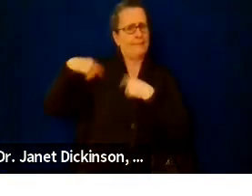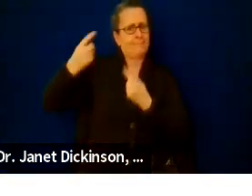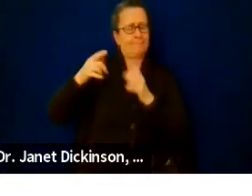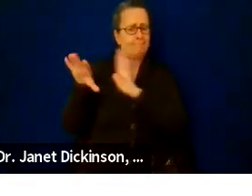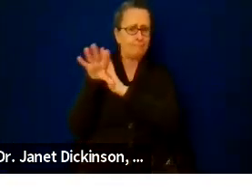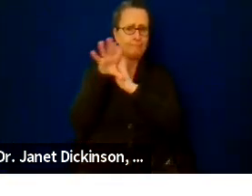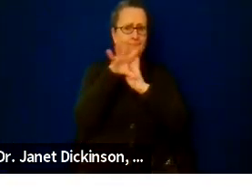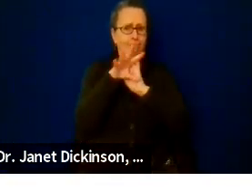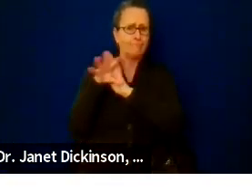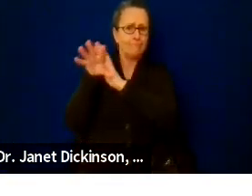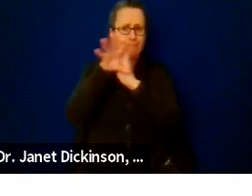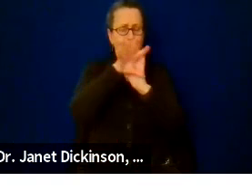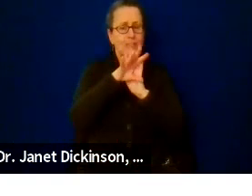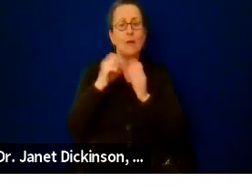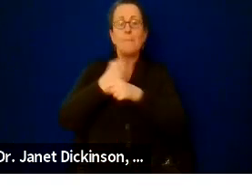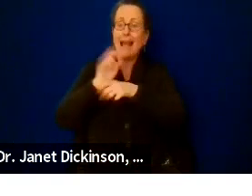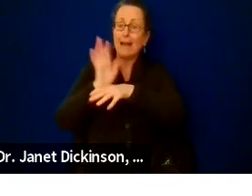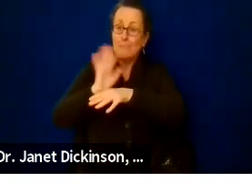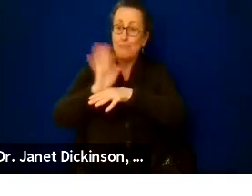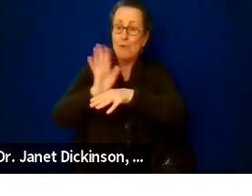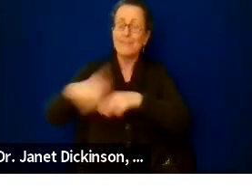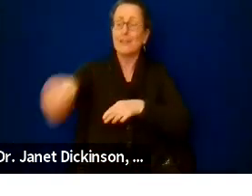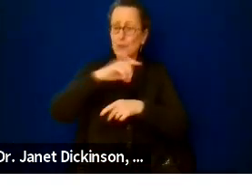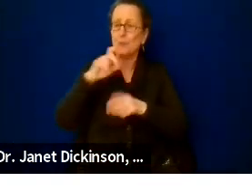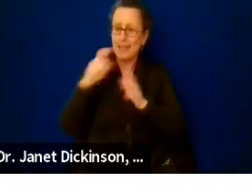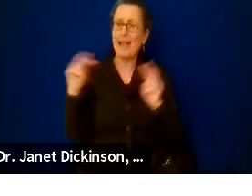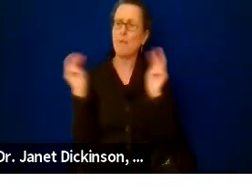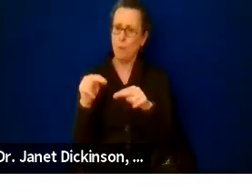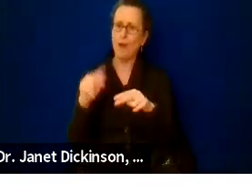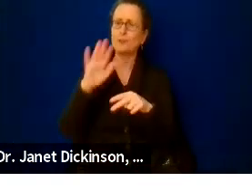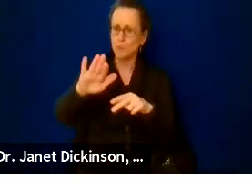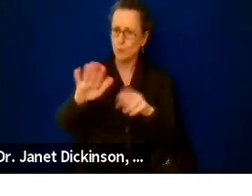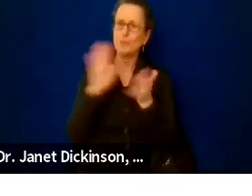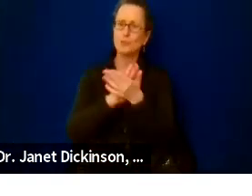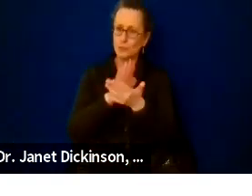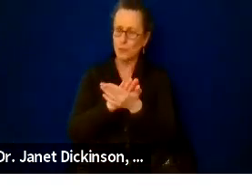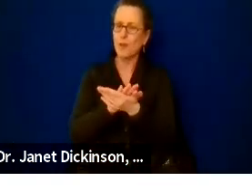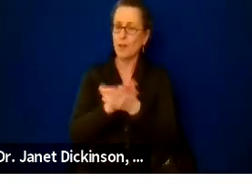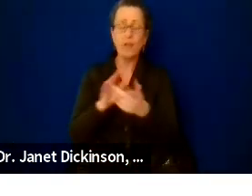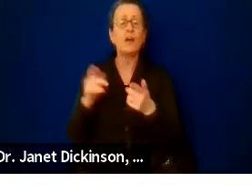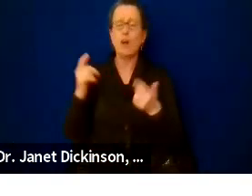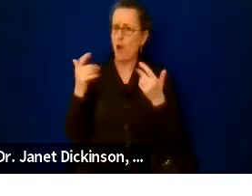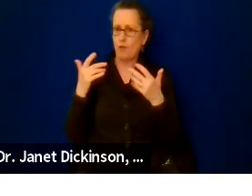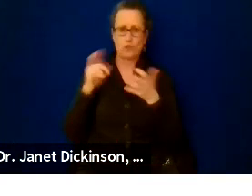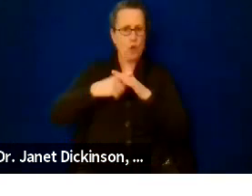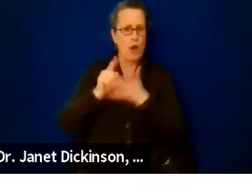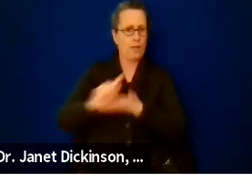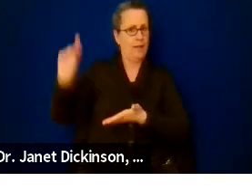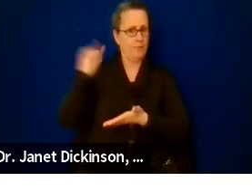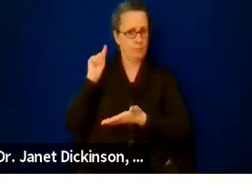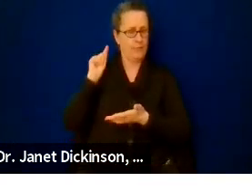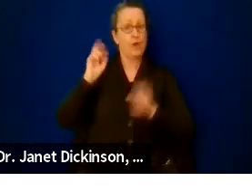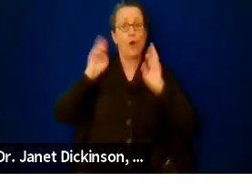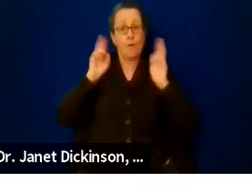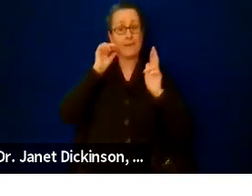the latest, a virtual tour. We had a videographer come in and spend some time in each of the buildings so that you can really